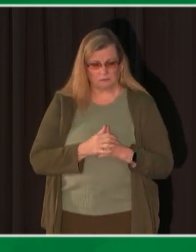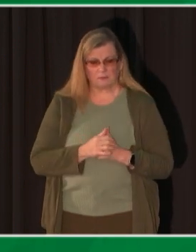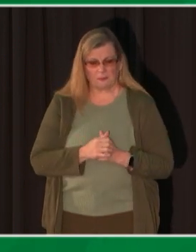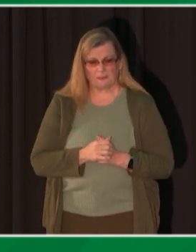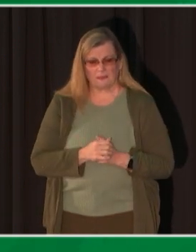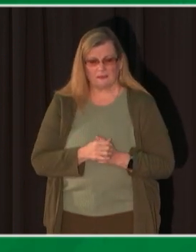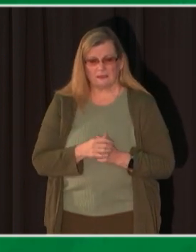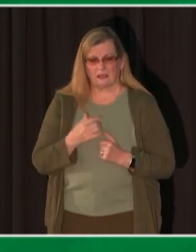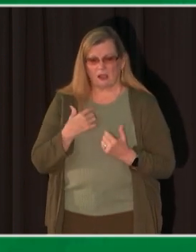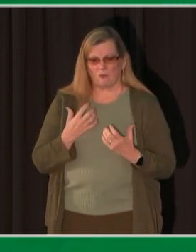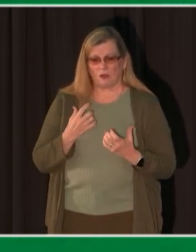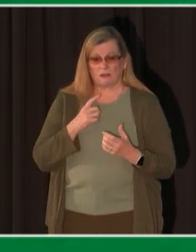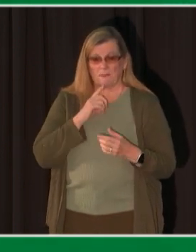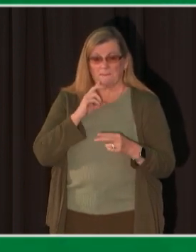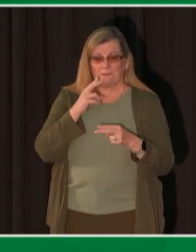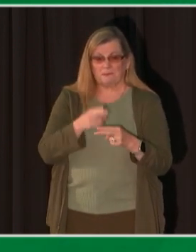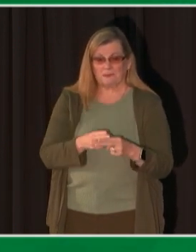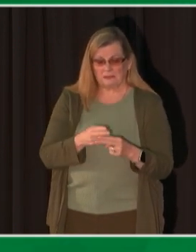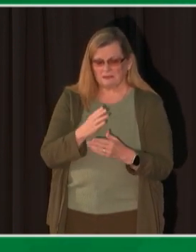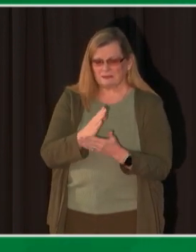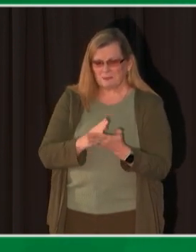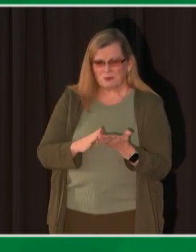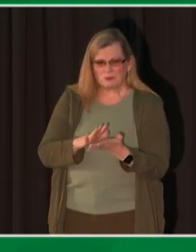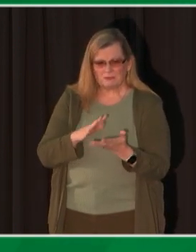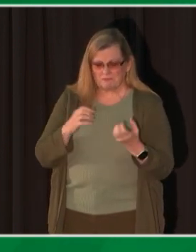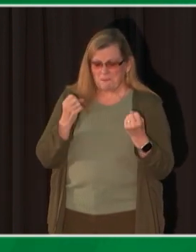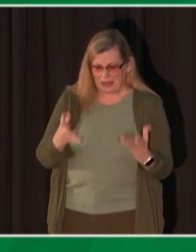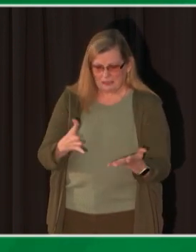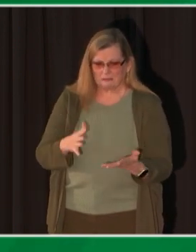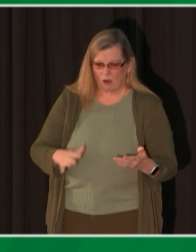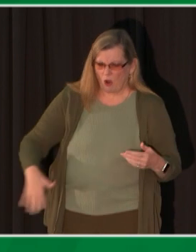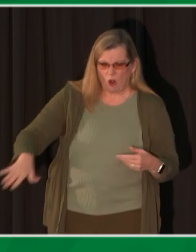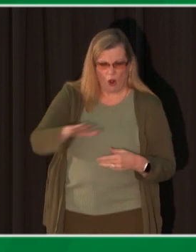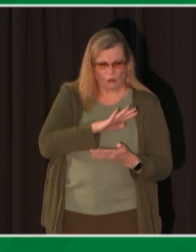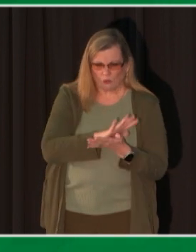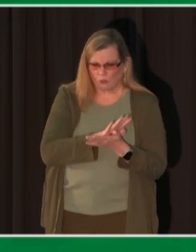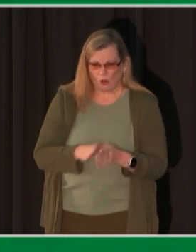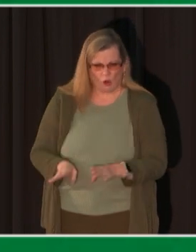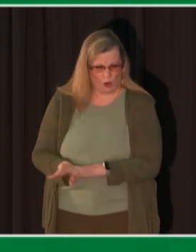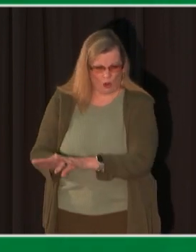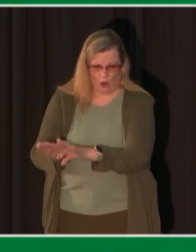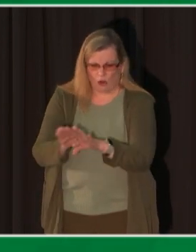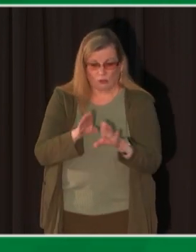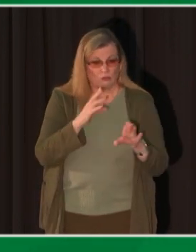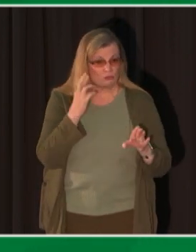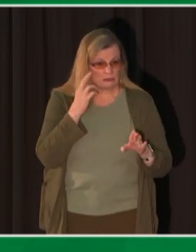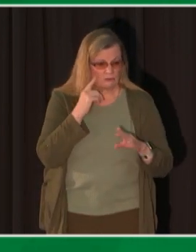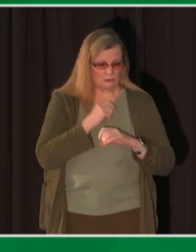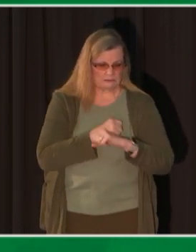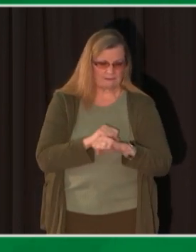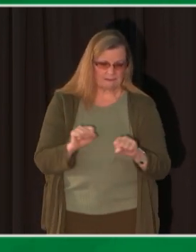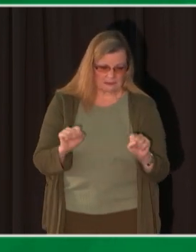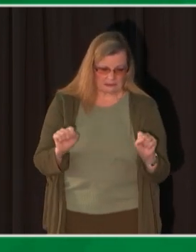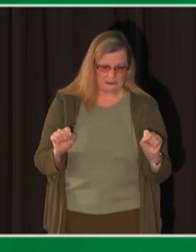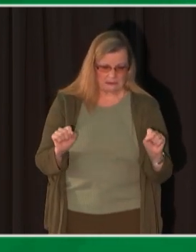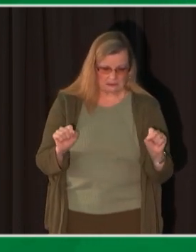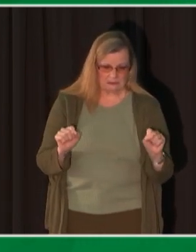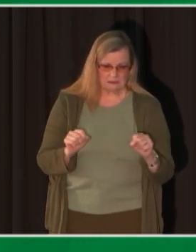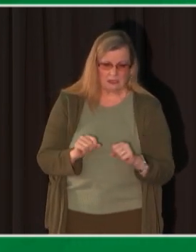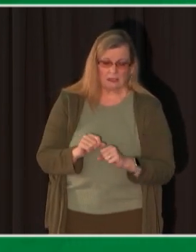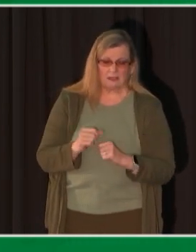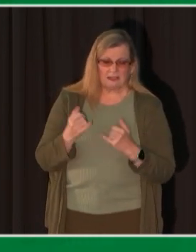our school buildings was one of the most difficult decisions that I've had to make during this pandemic. And for many